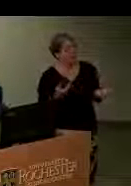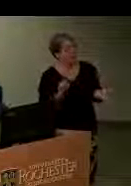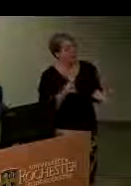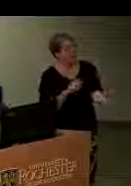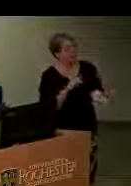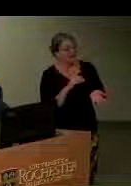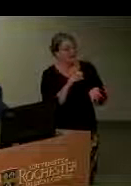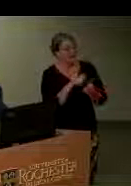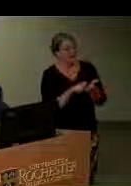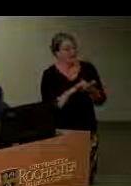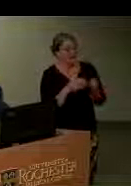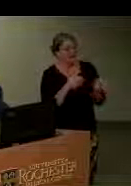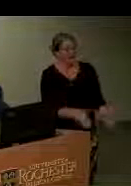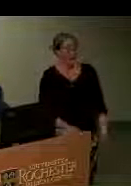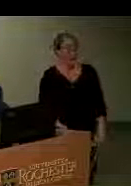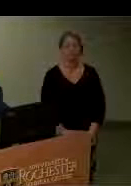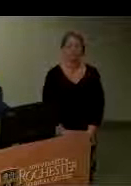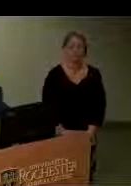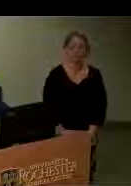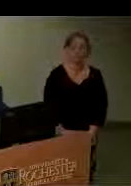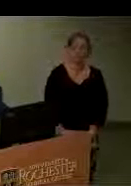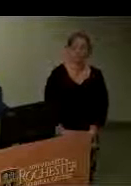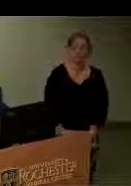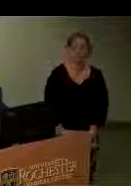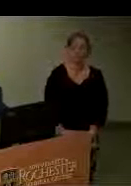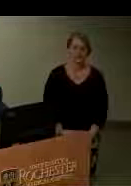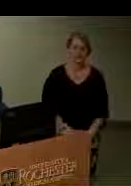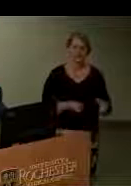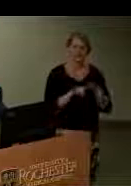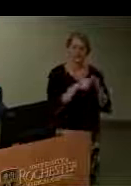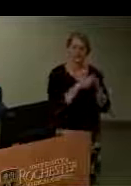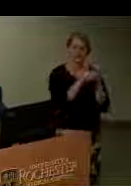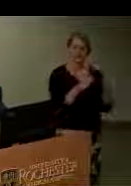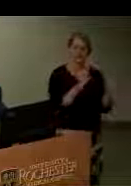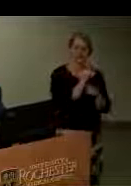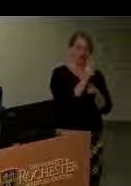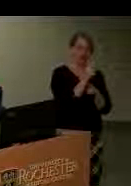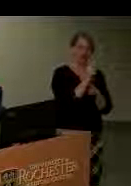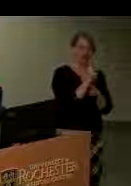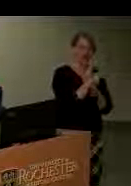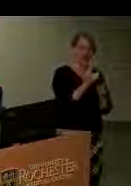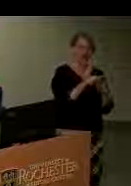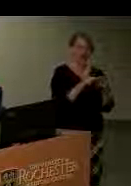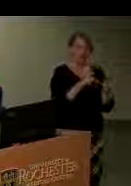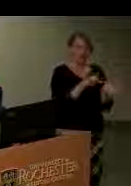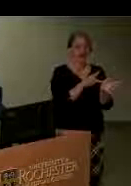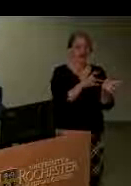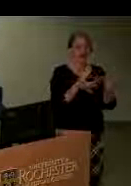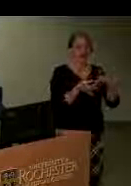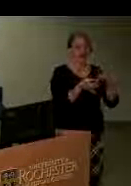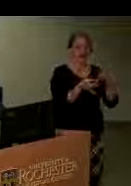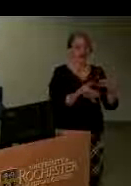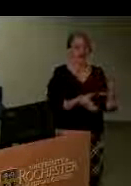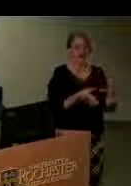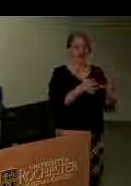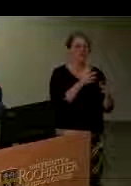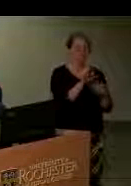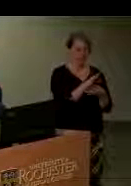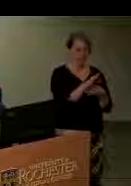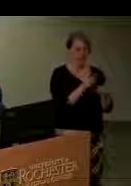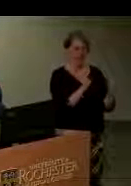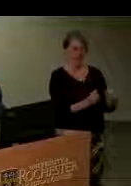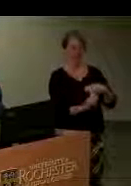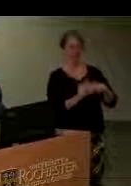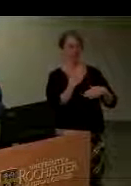did. And as you know, he started the general clerkship here and the psych liaison fellowship, which strongly influenced